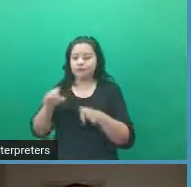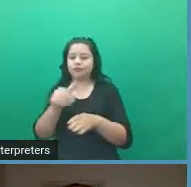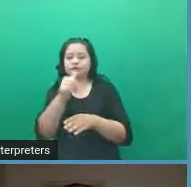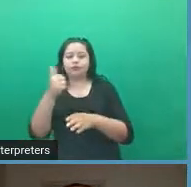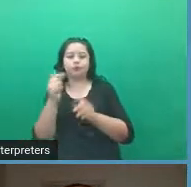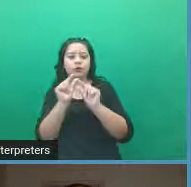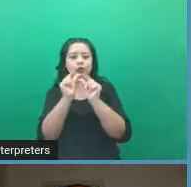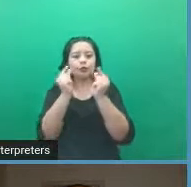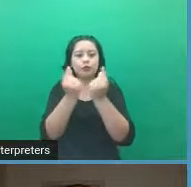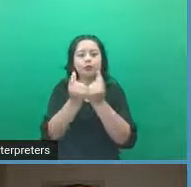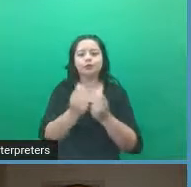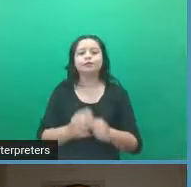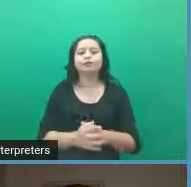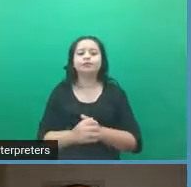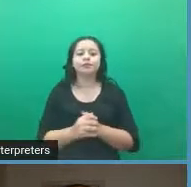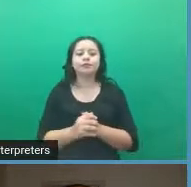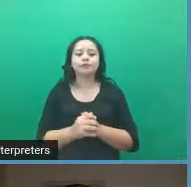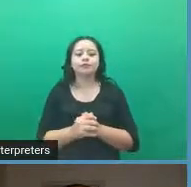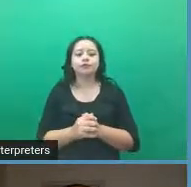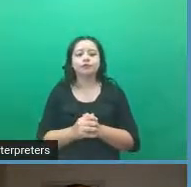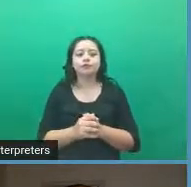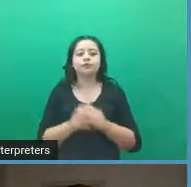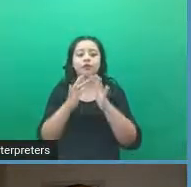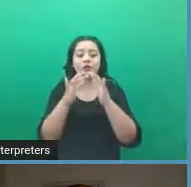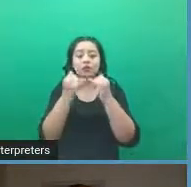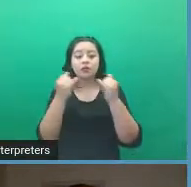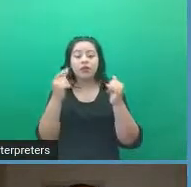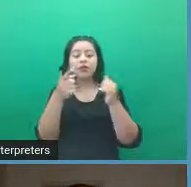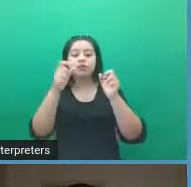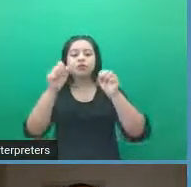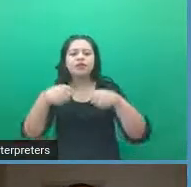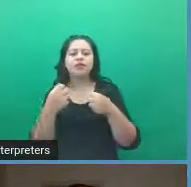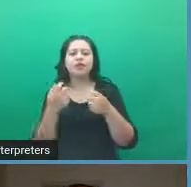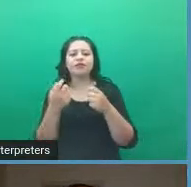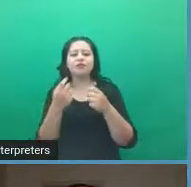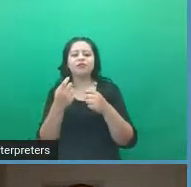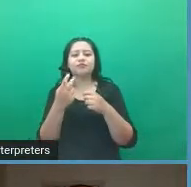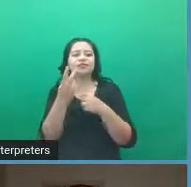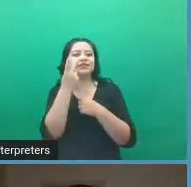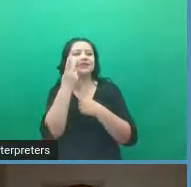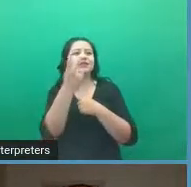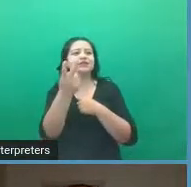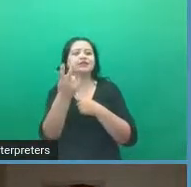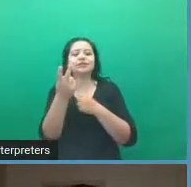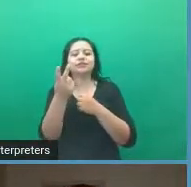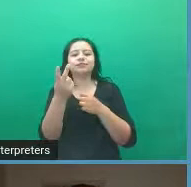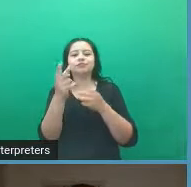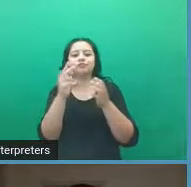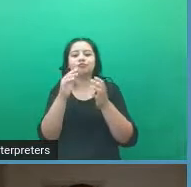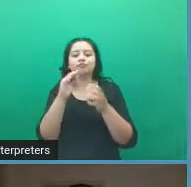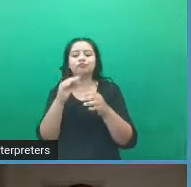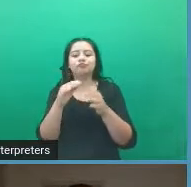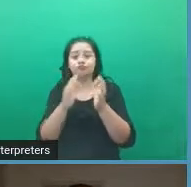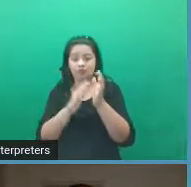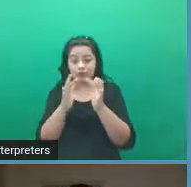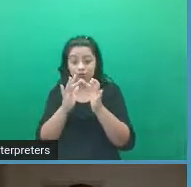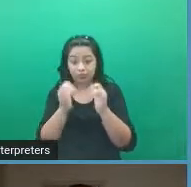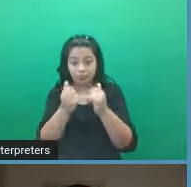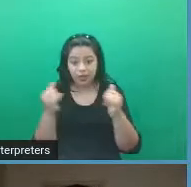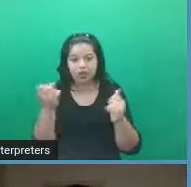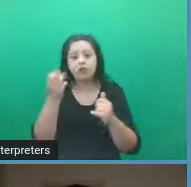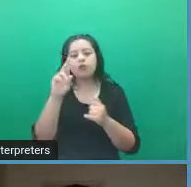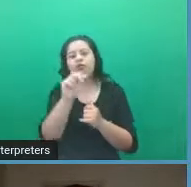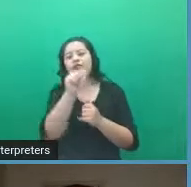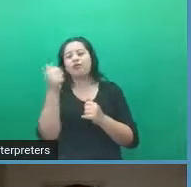rooms. Online audience groups can select from both the virtual exhibitions or themes that educators can